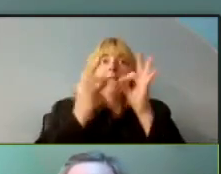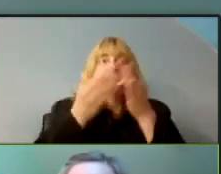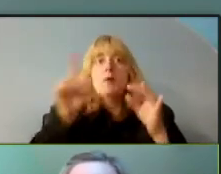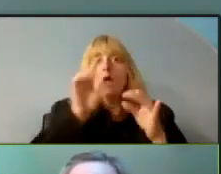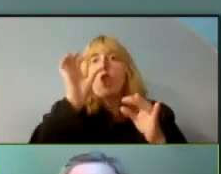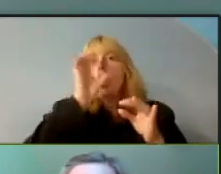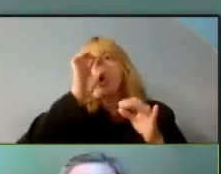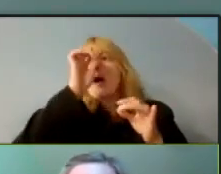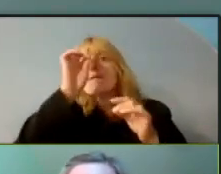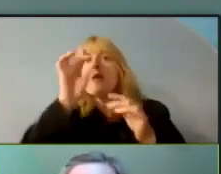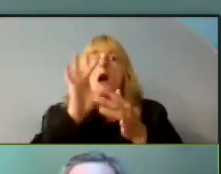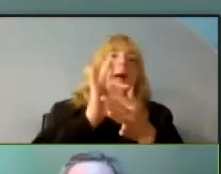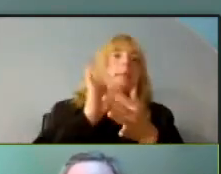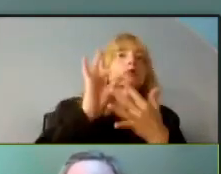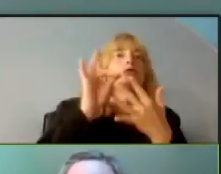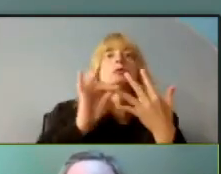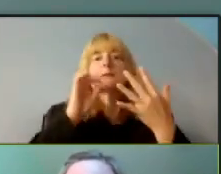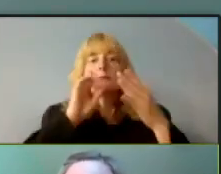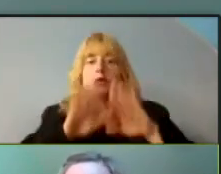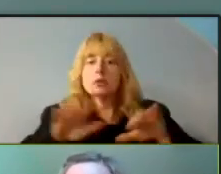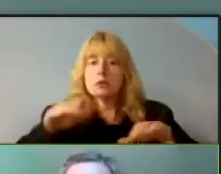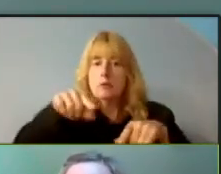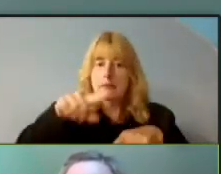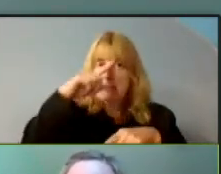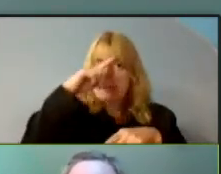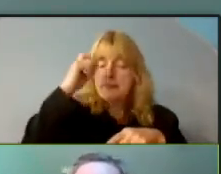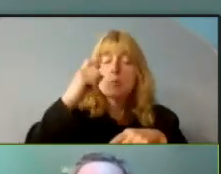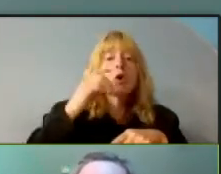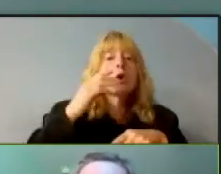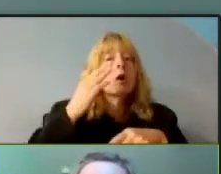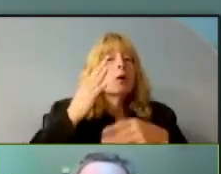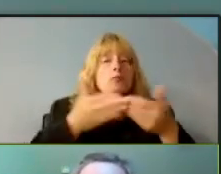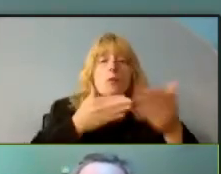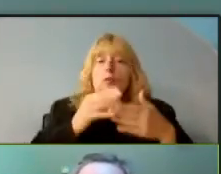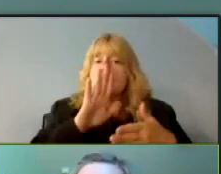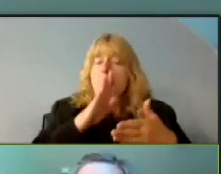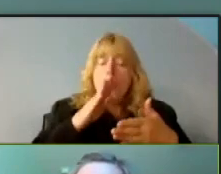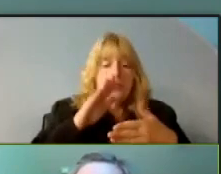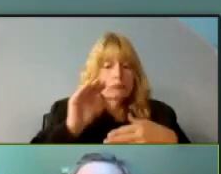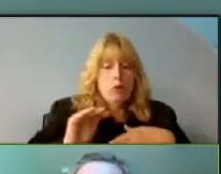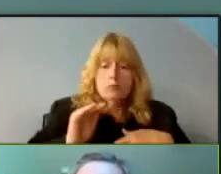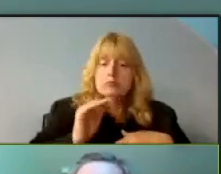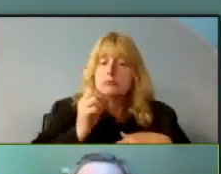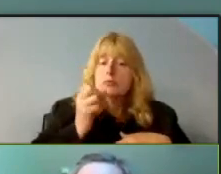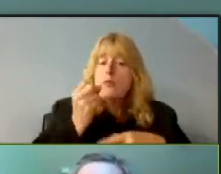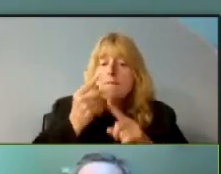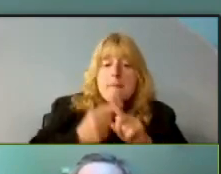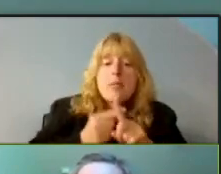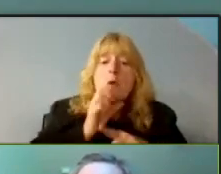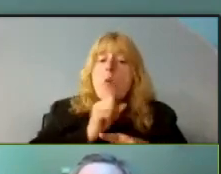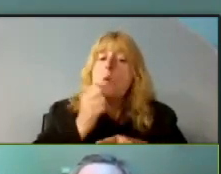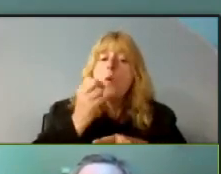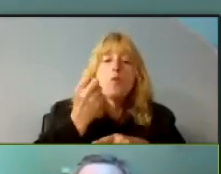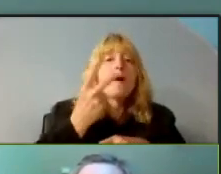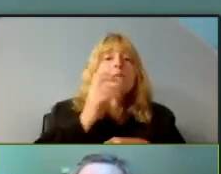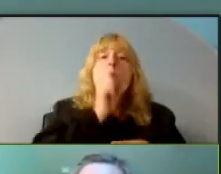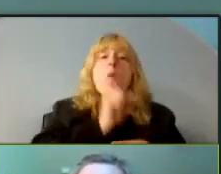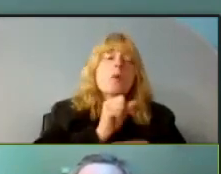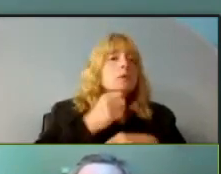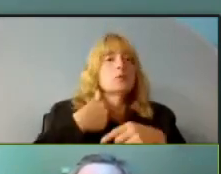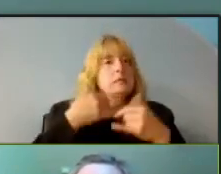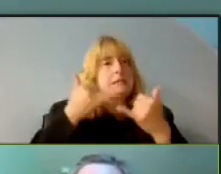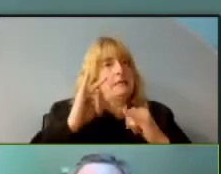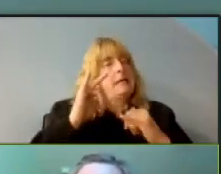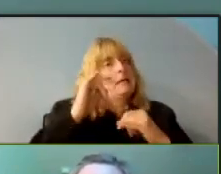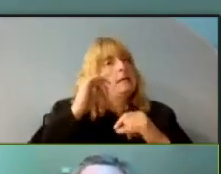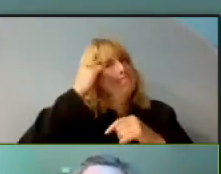your baby is 12 months old or 12 years old, families have expectations for safety, and that's been a top